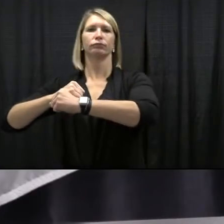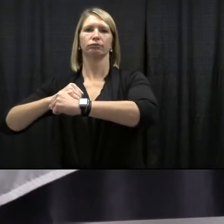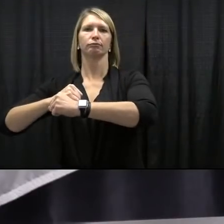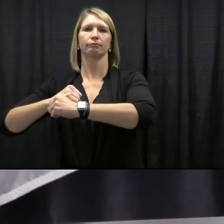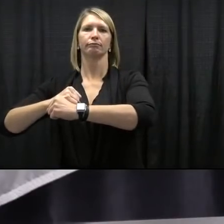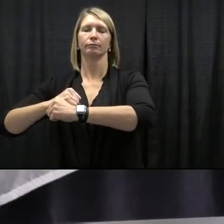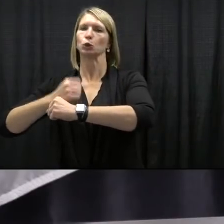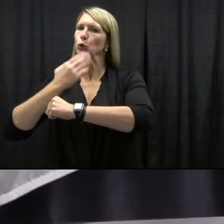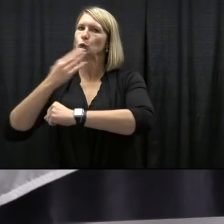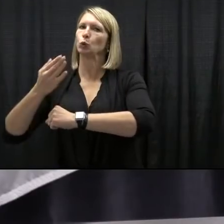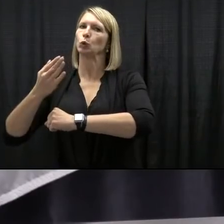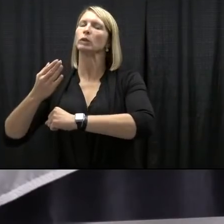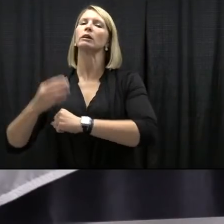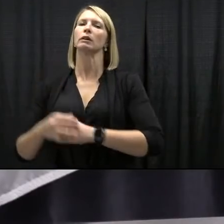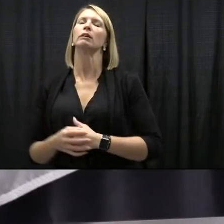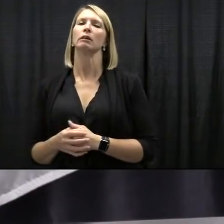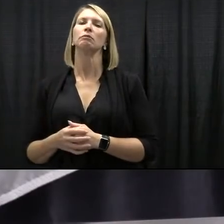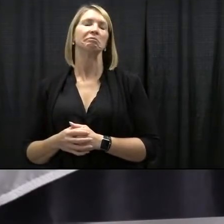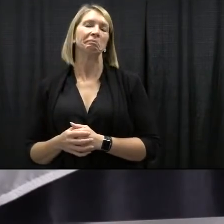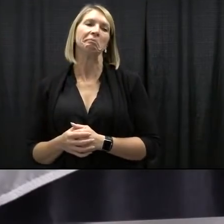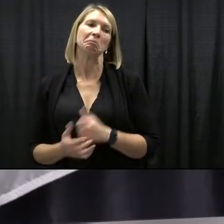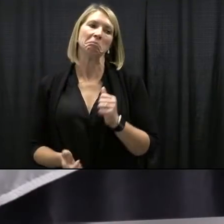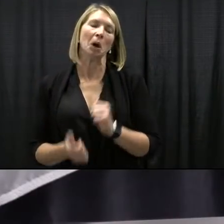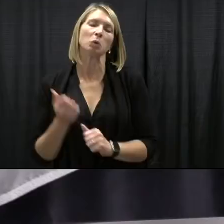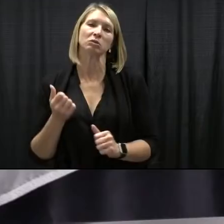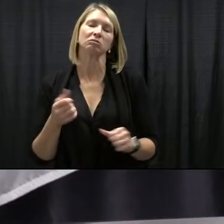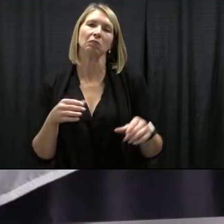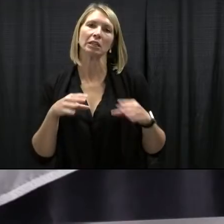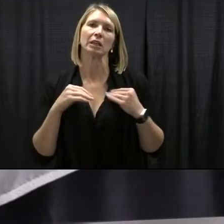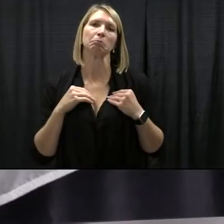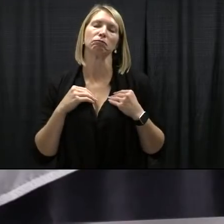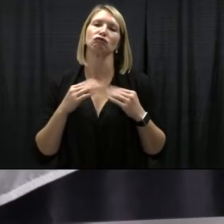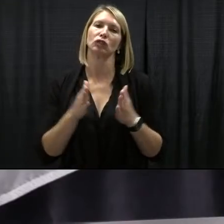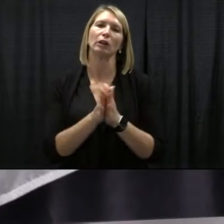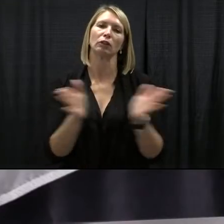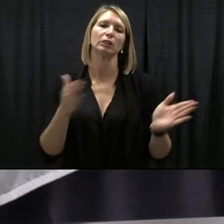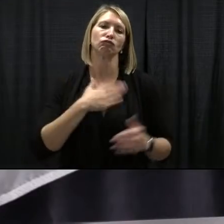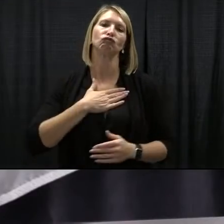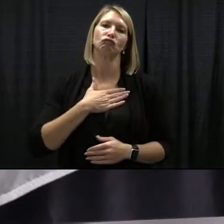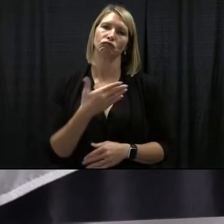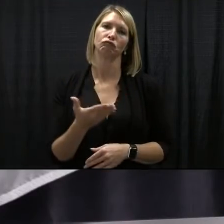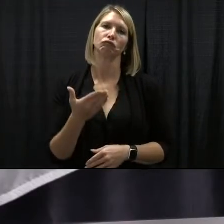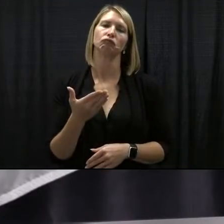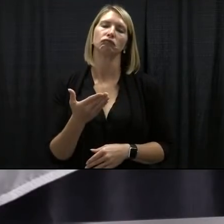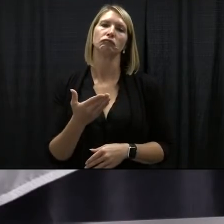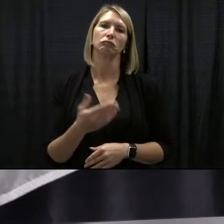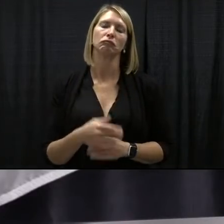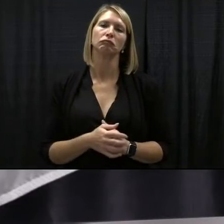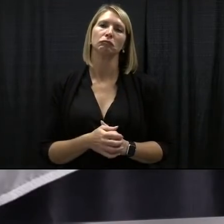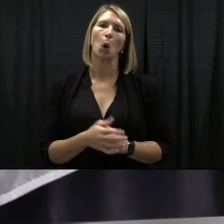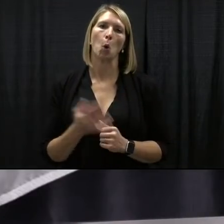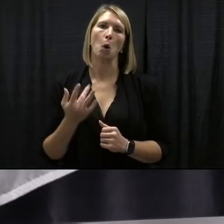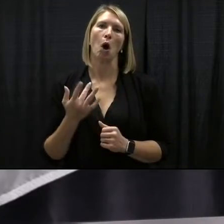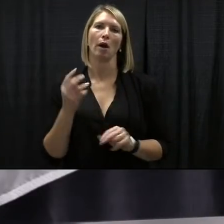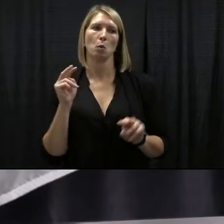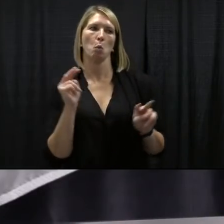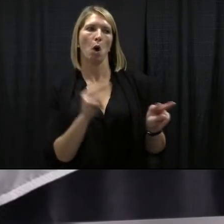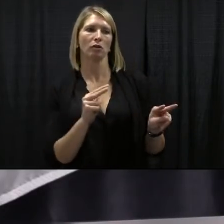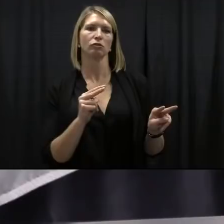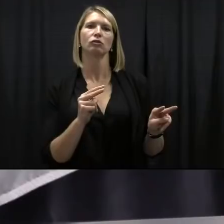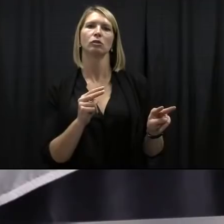up as much as we can. And overall, there was a general willingness to participate, recognizing the current situation across the